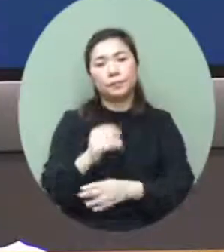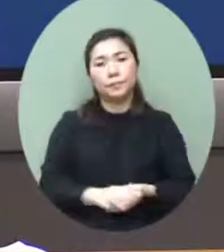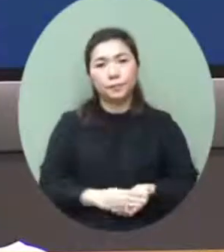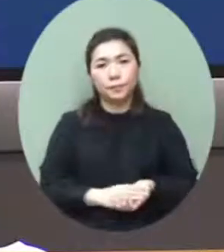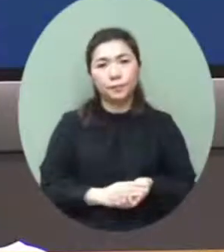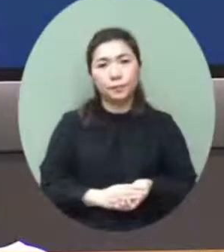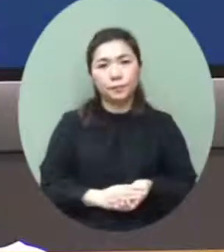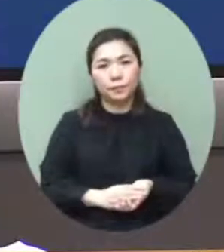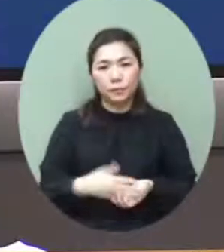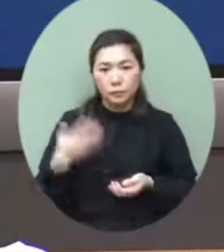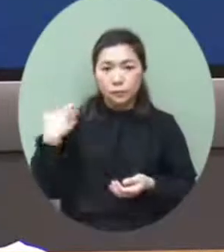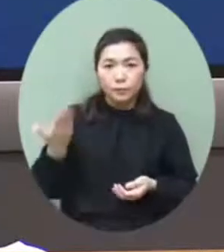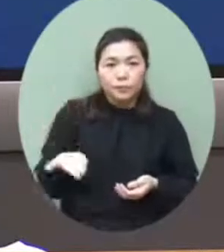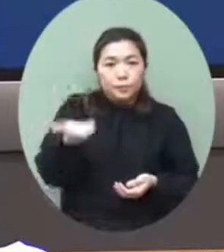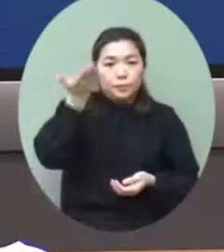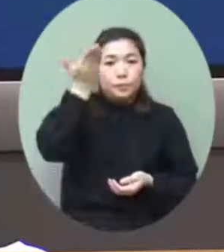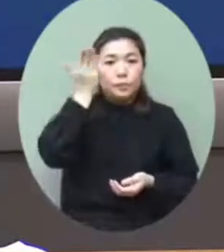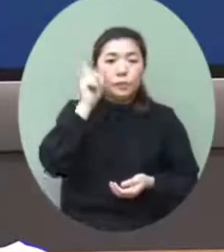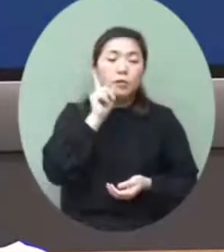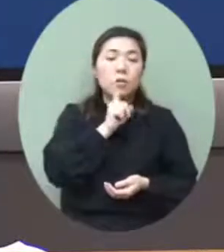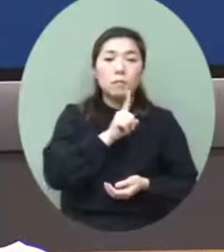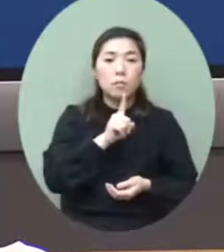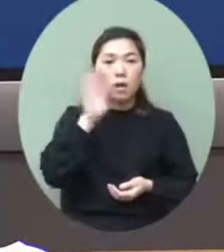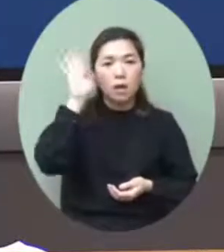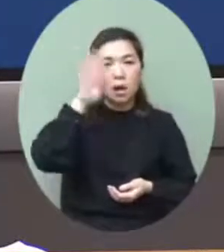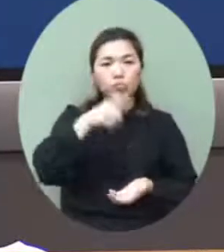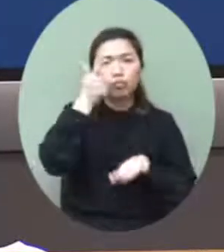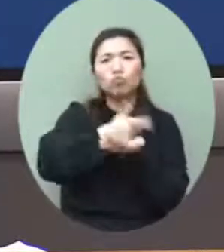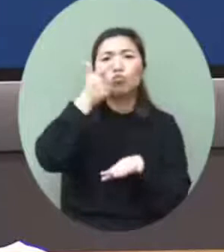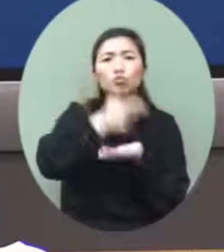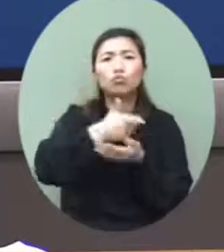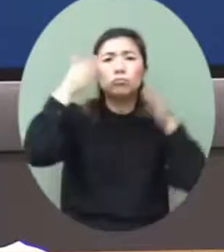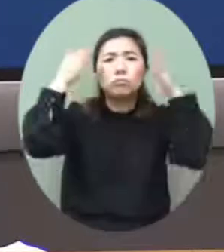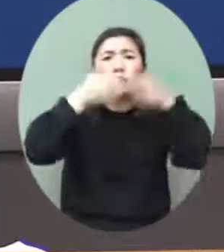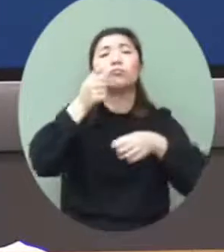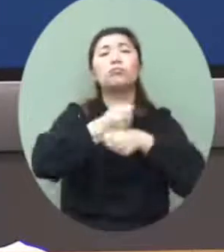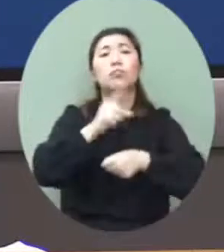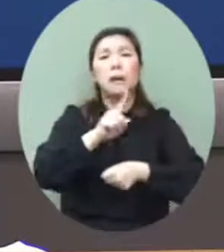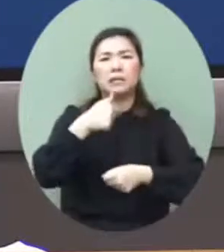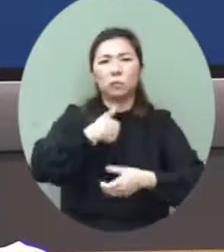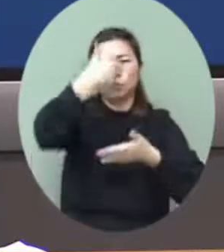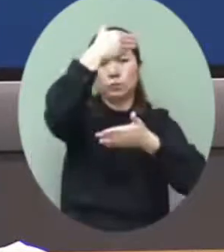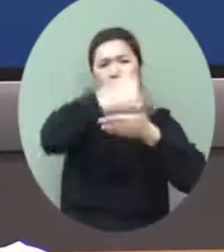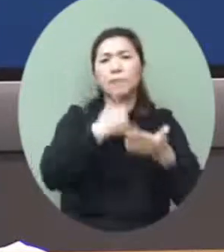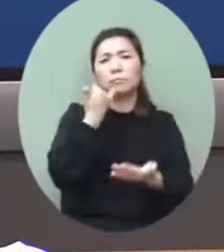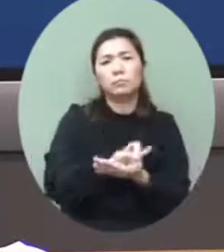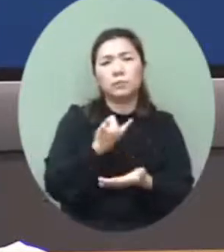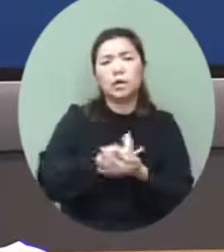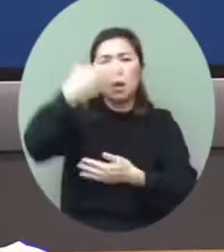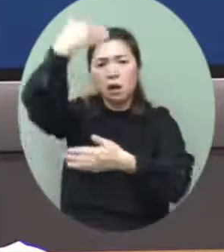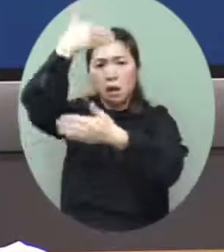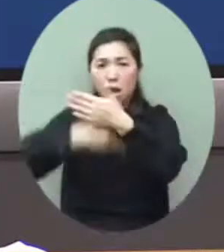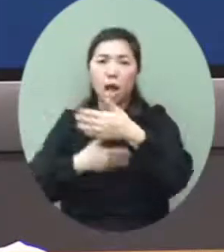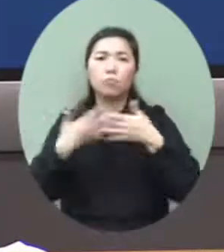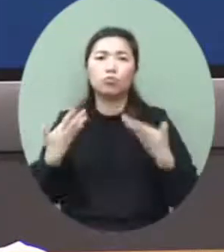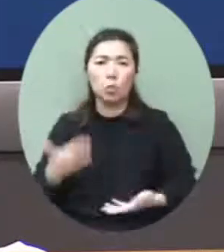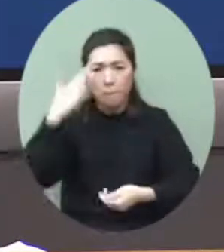strengthen support for the elderly. Last week, we said that one of